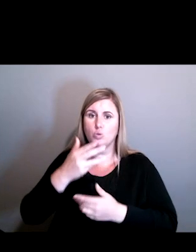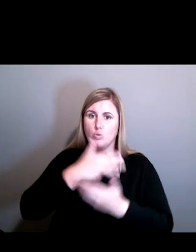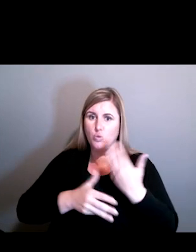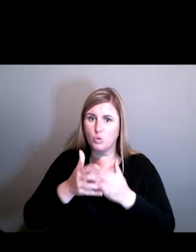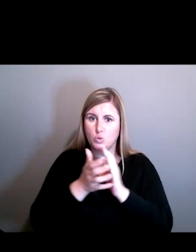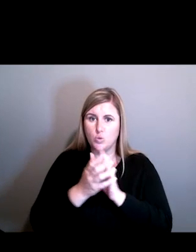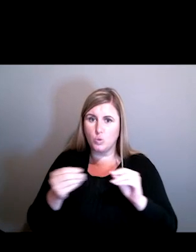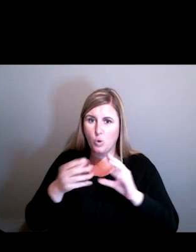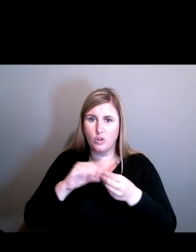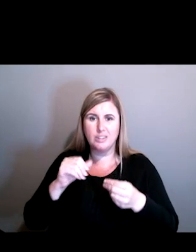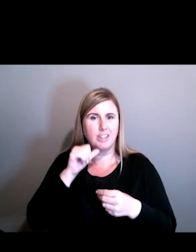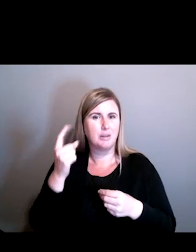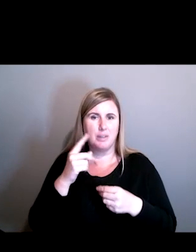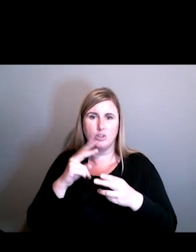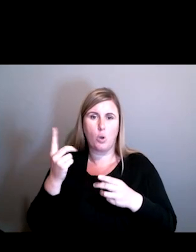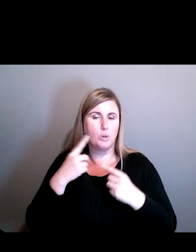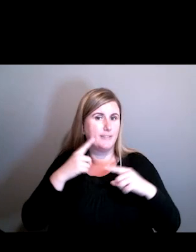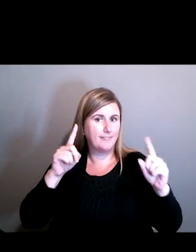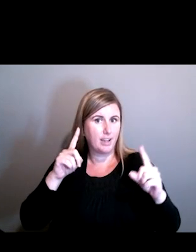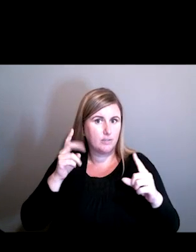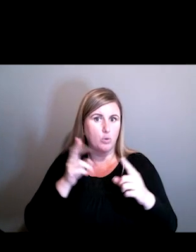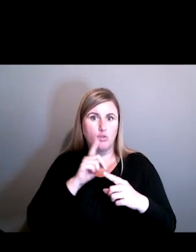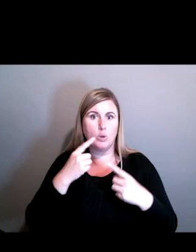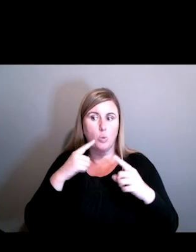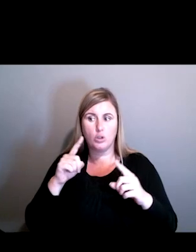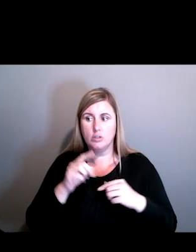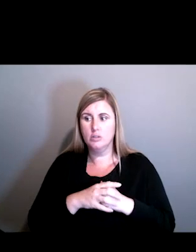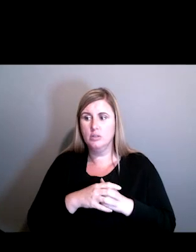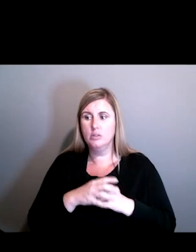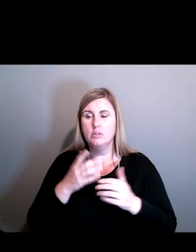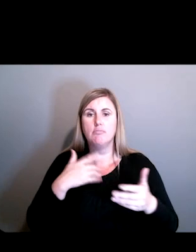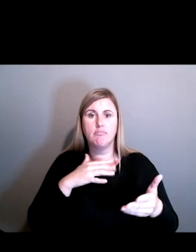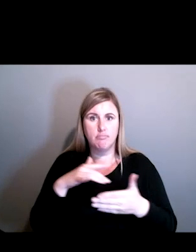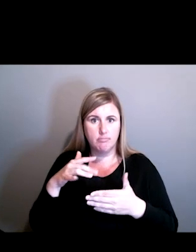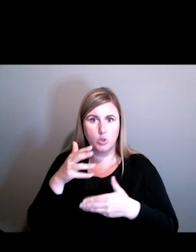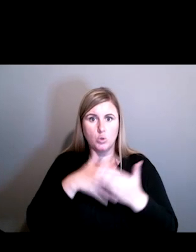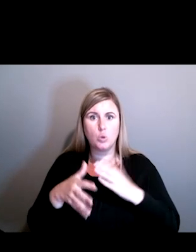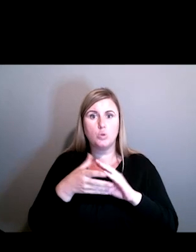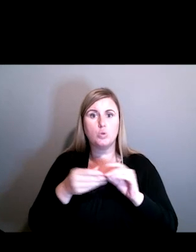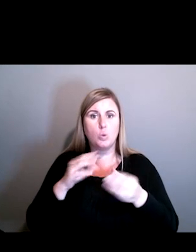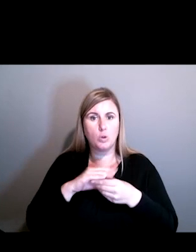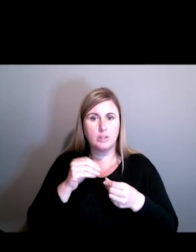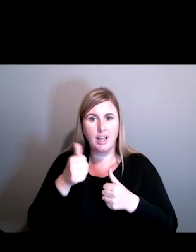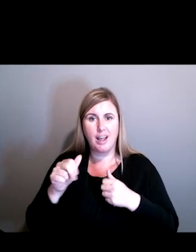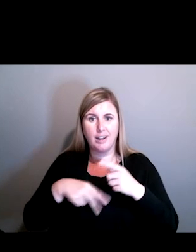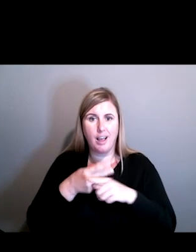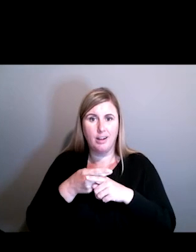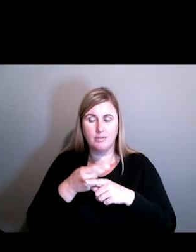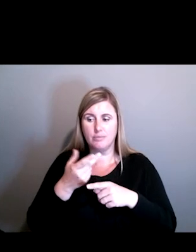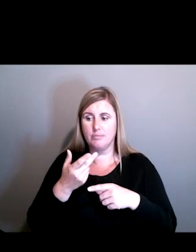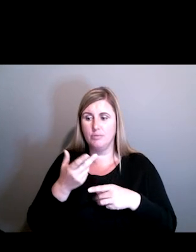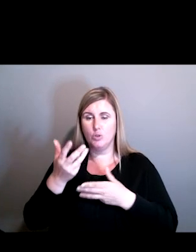really effective or really works. Justin Leaf has done some studies on social stories, any kind of